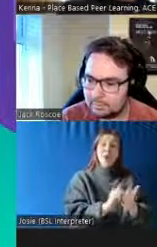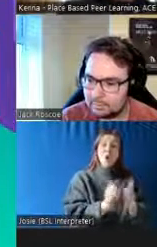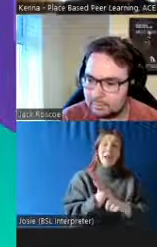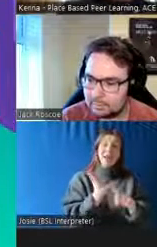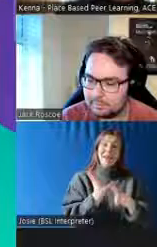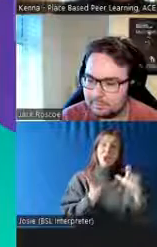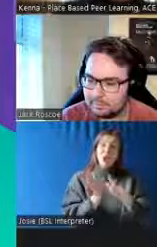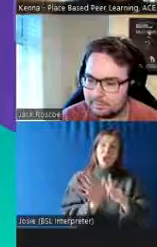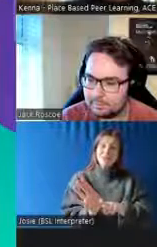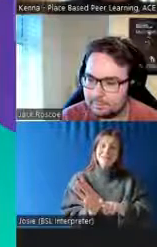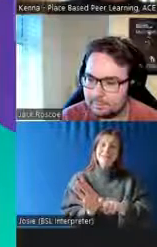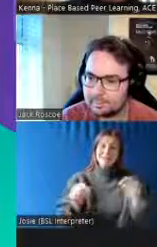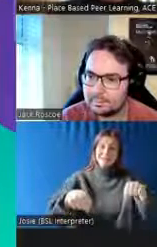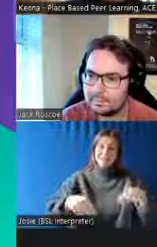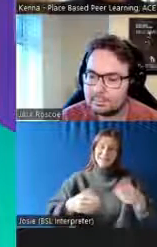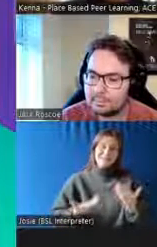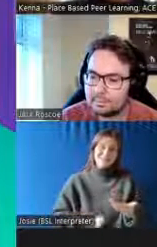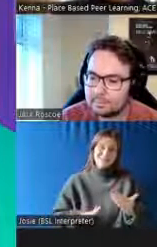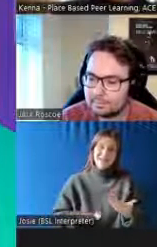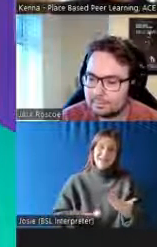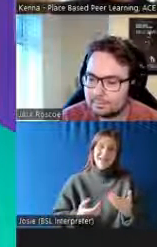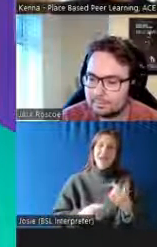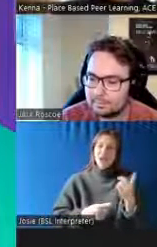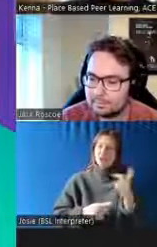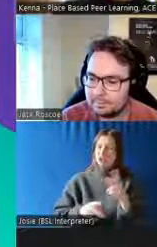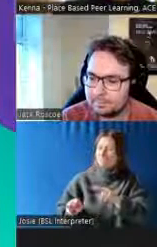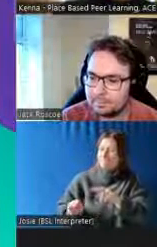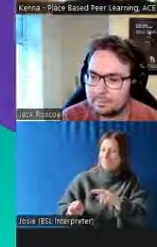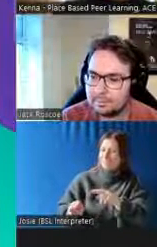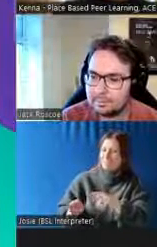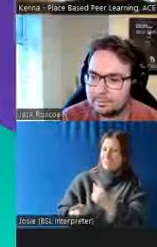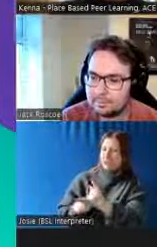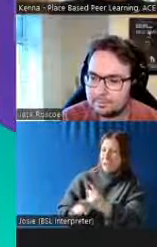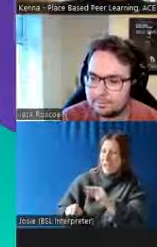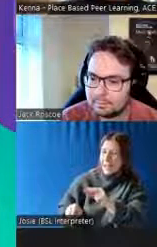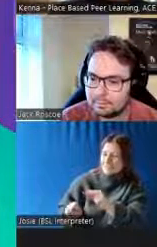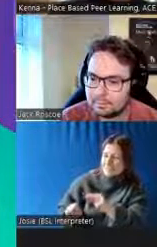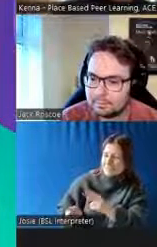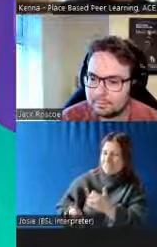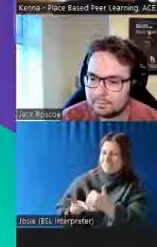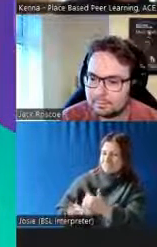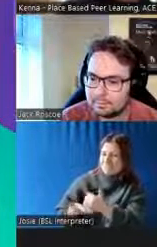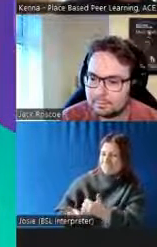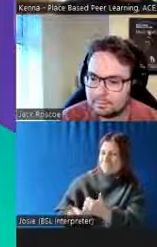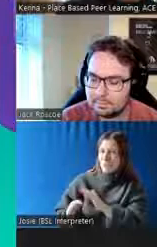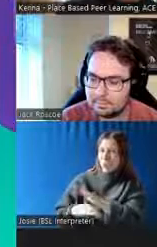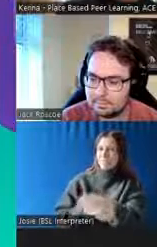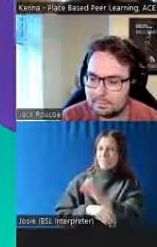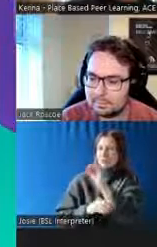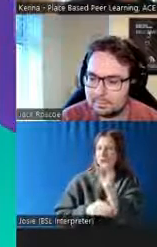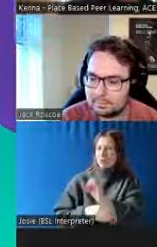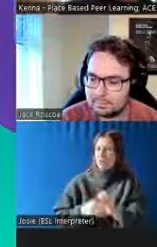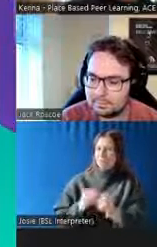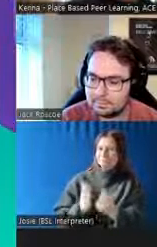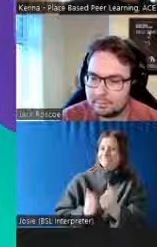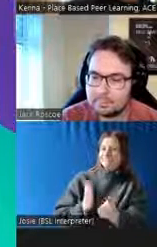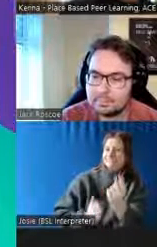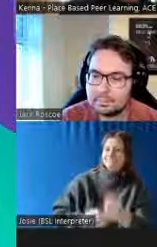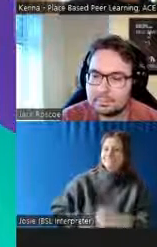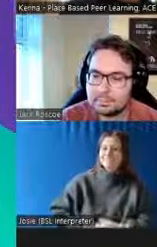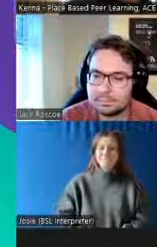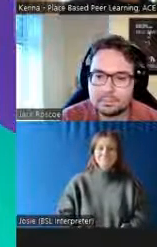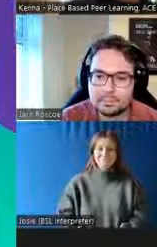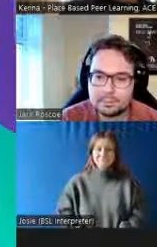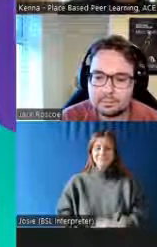She will be moderating the chat and helping out with Zoom. I would like